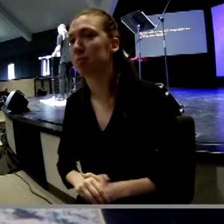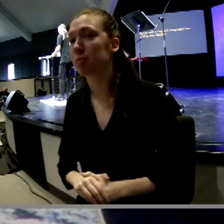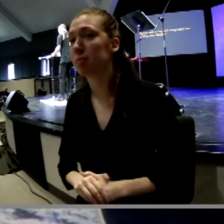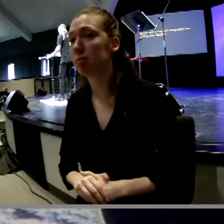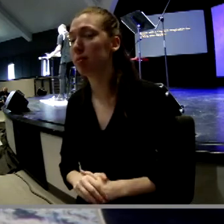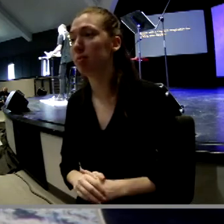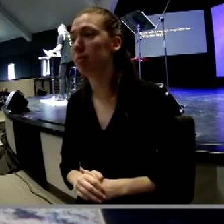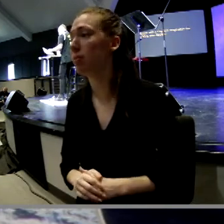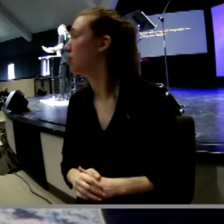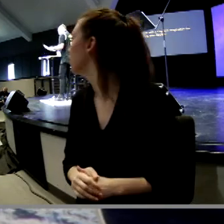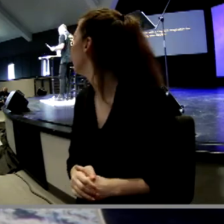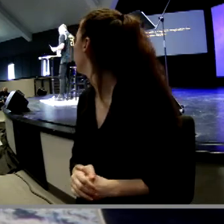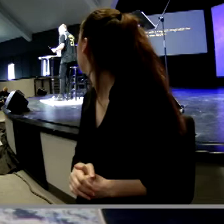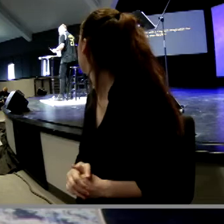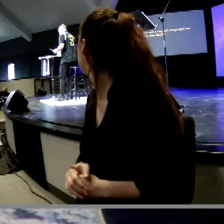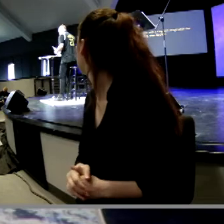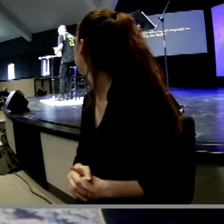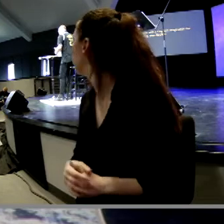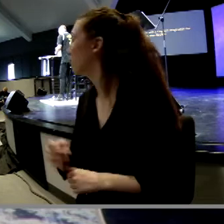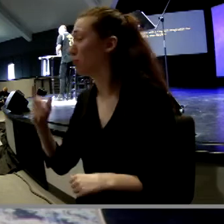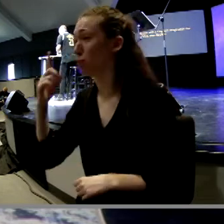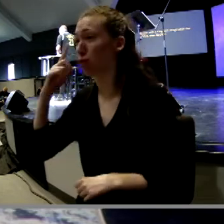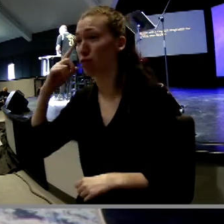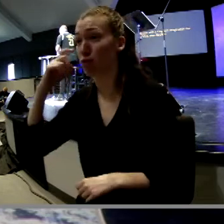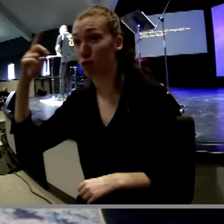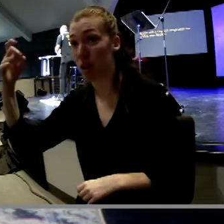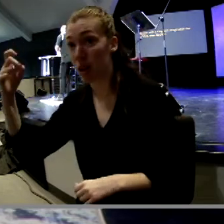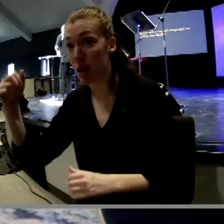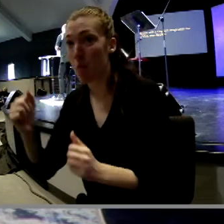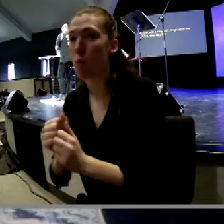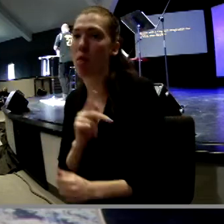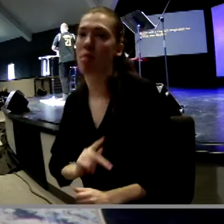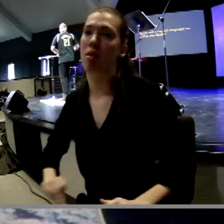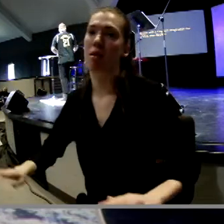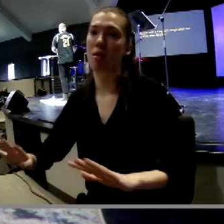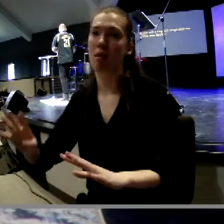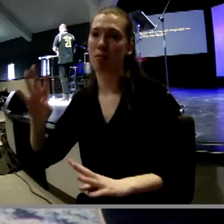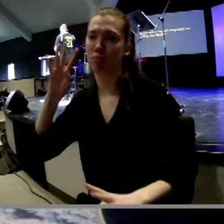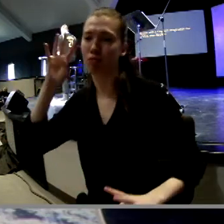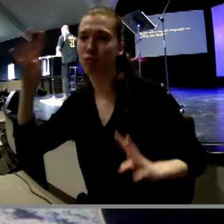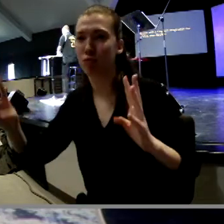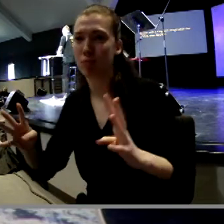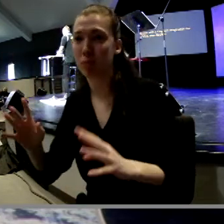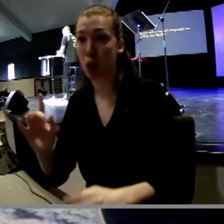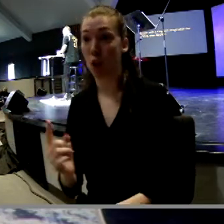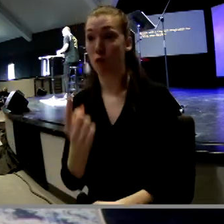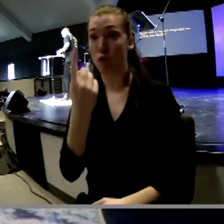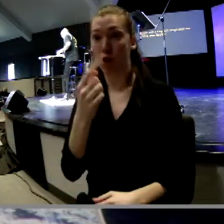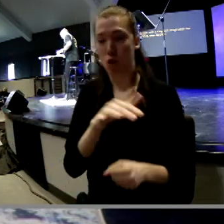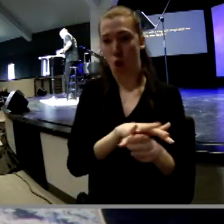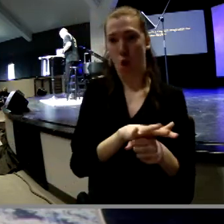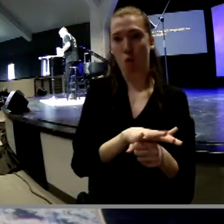Dream with a kingdom imagination, first local, then global.